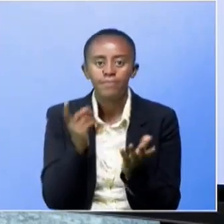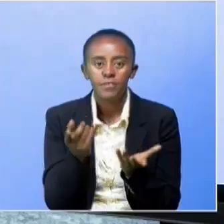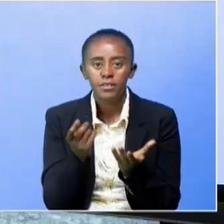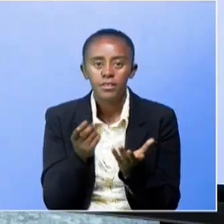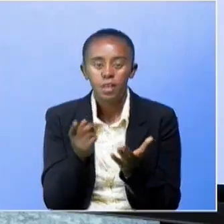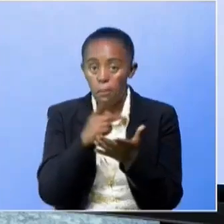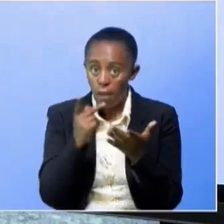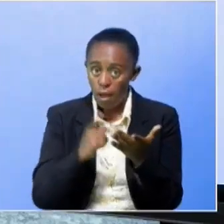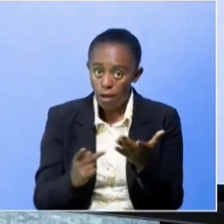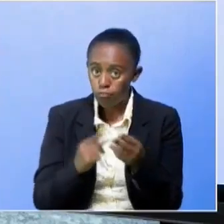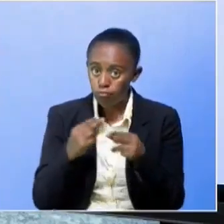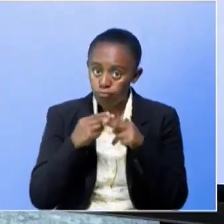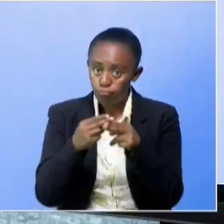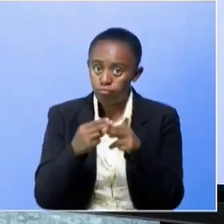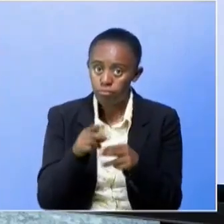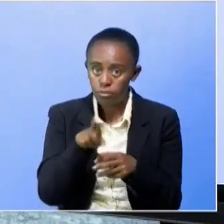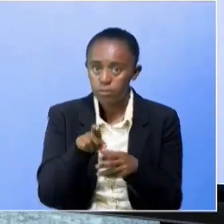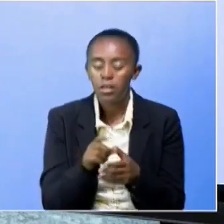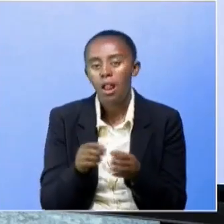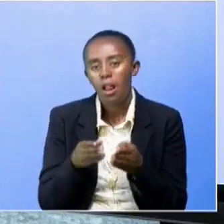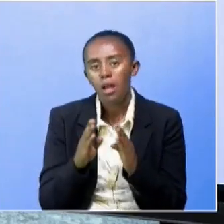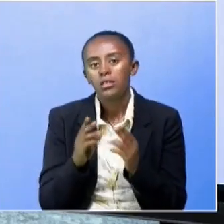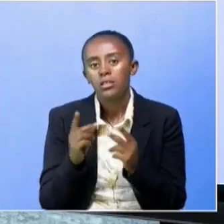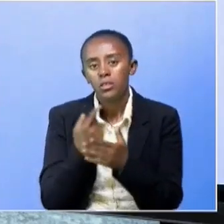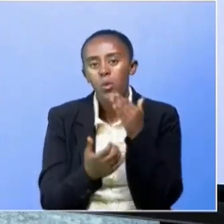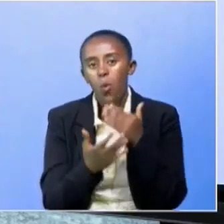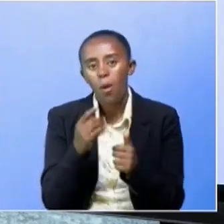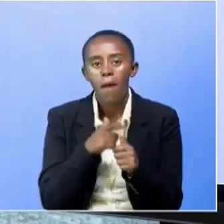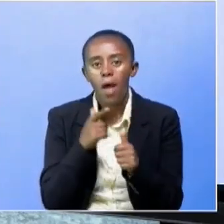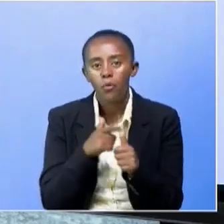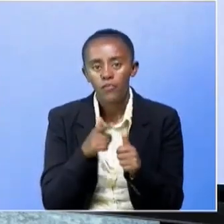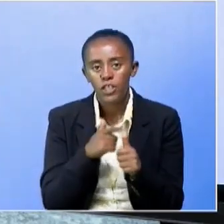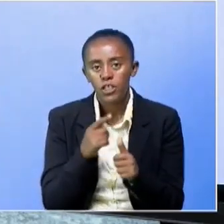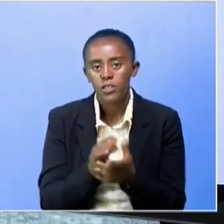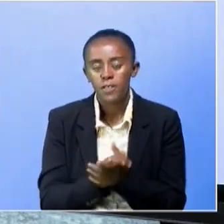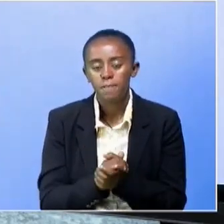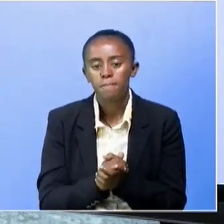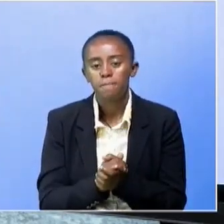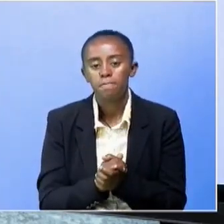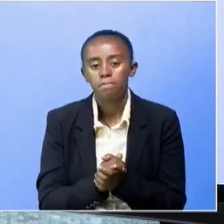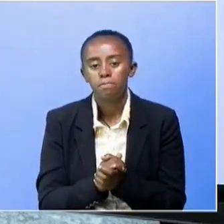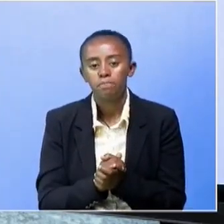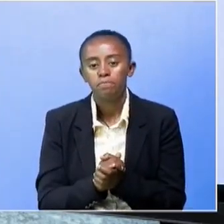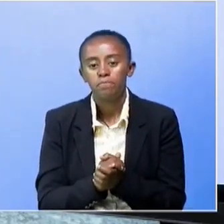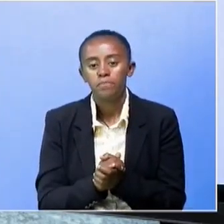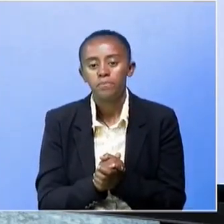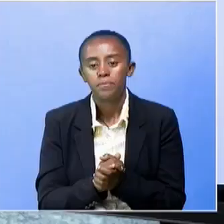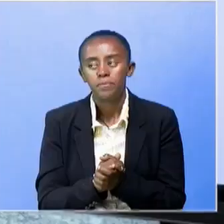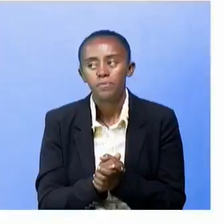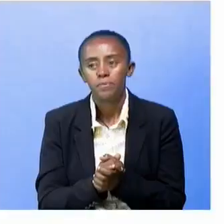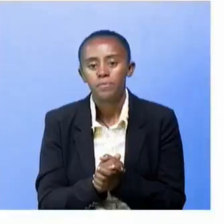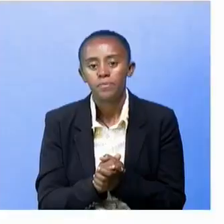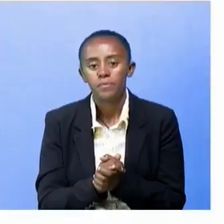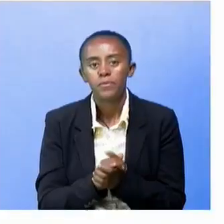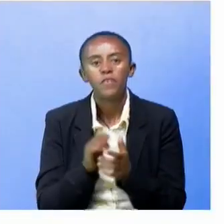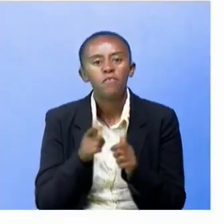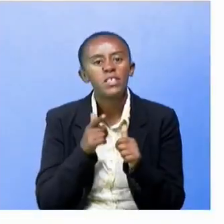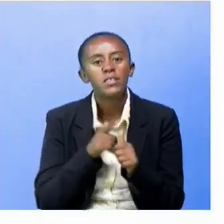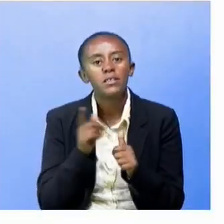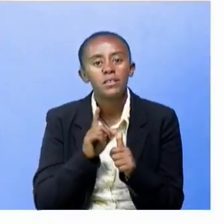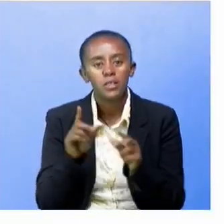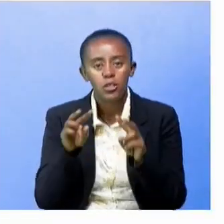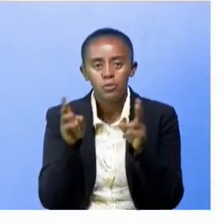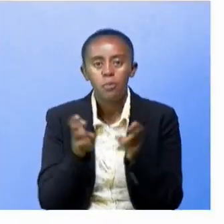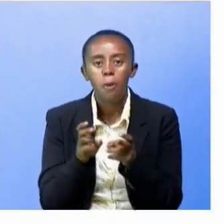a paragraph. So let's talk about the first one. The first one is what?